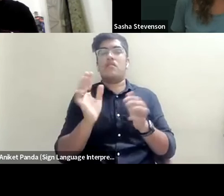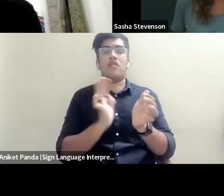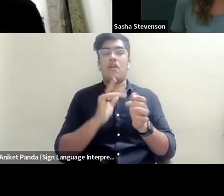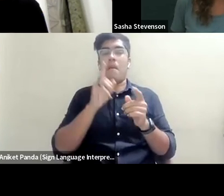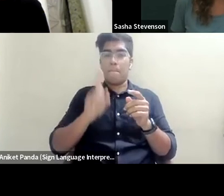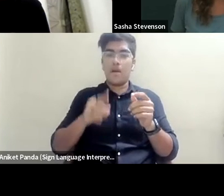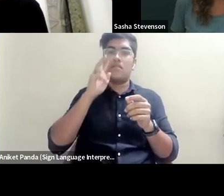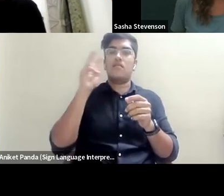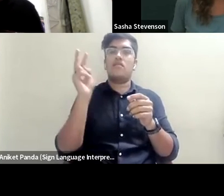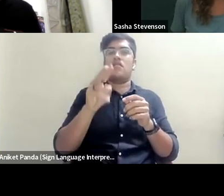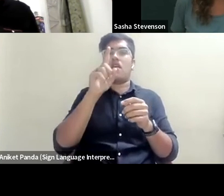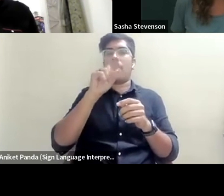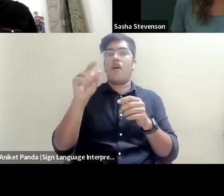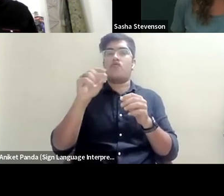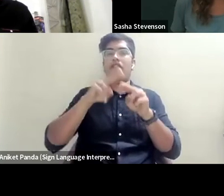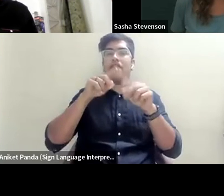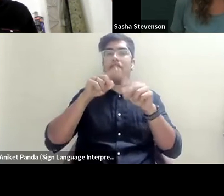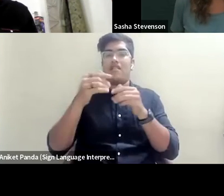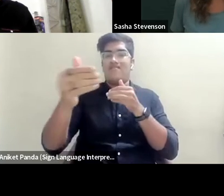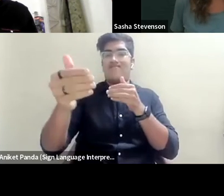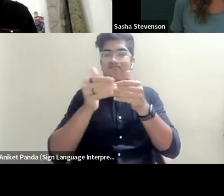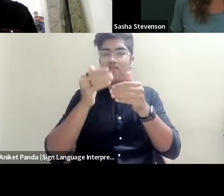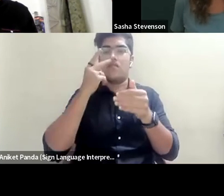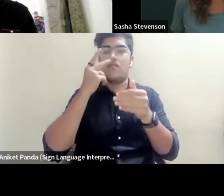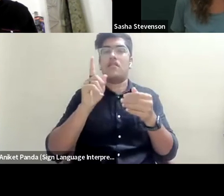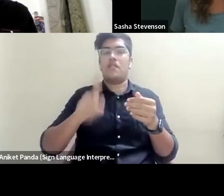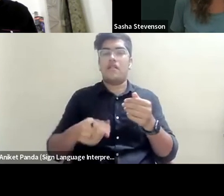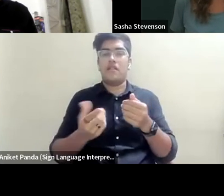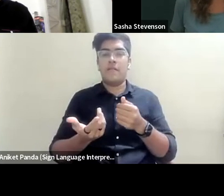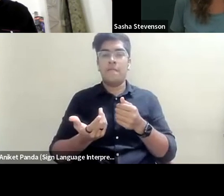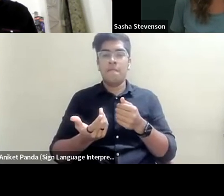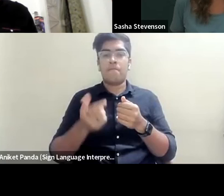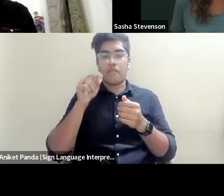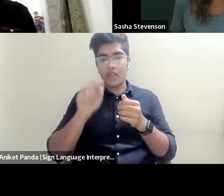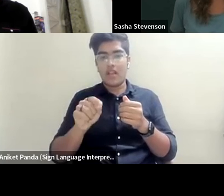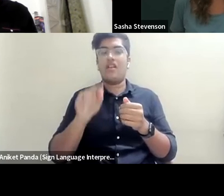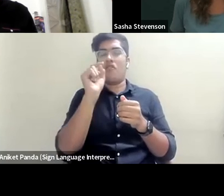1,000 feet scenario also. So that's where I think we make mistakes.